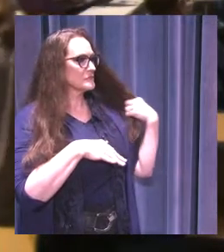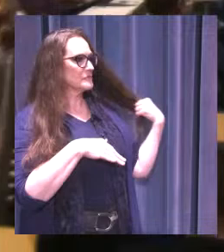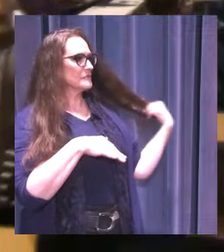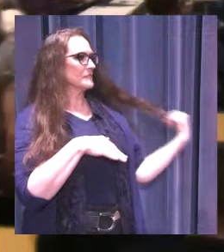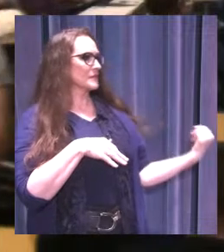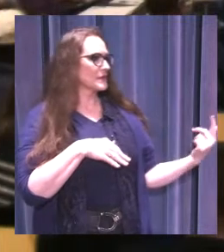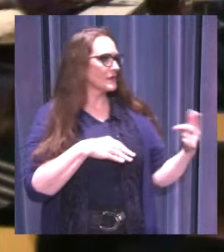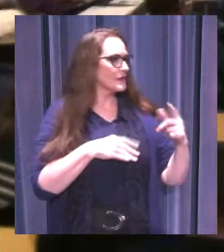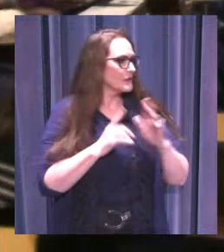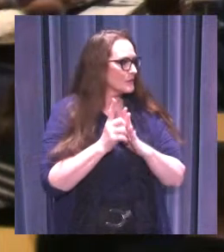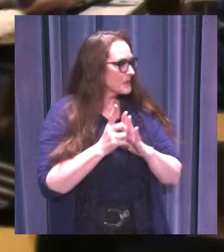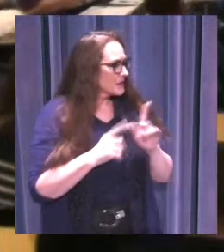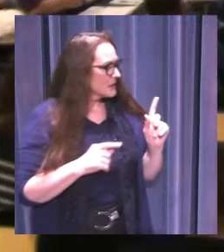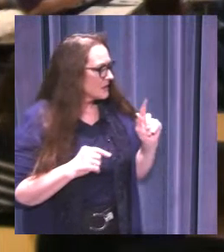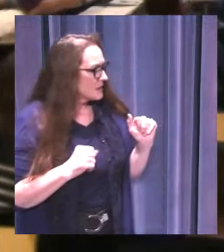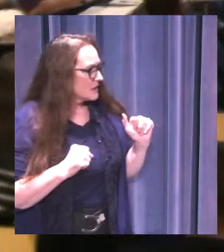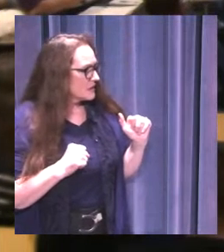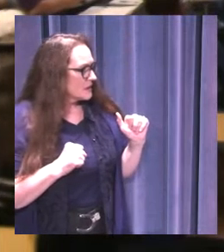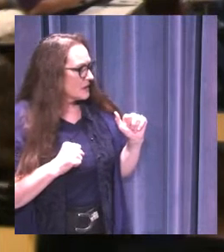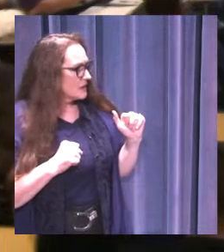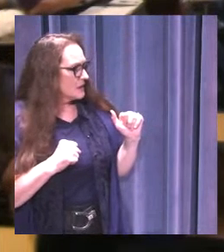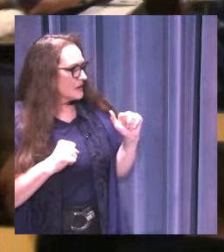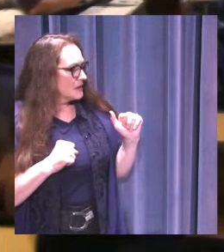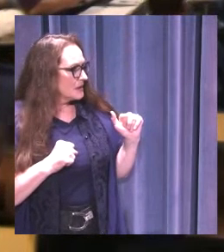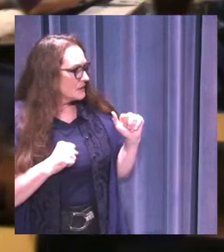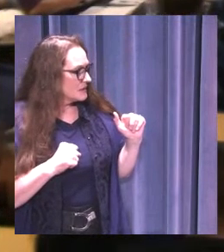Well, Just a minute, Rob.